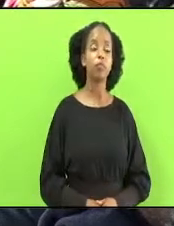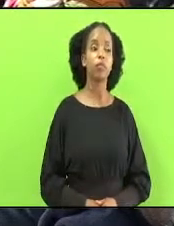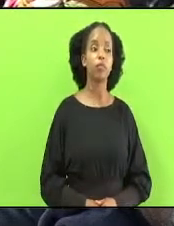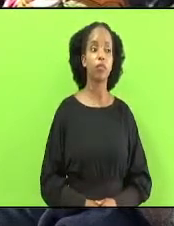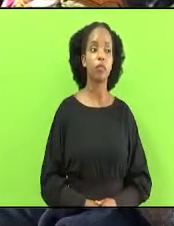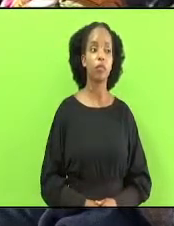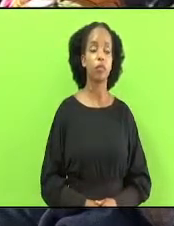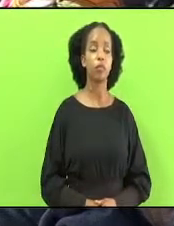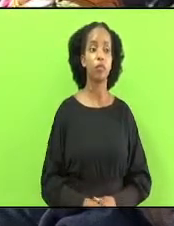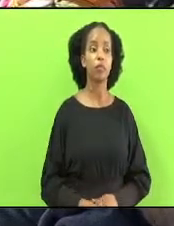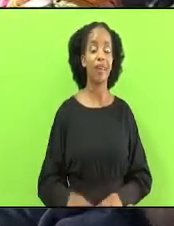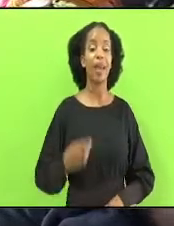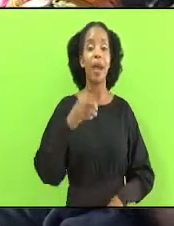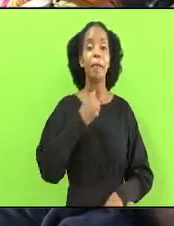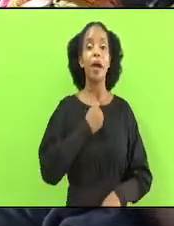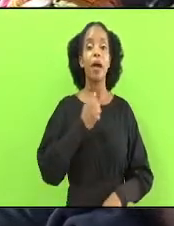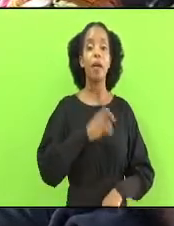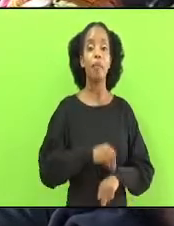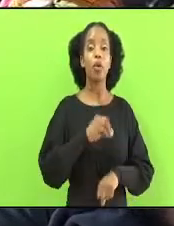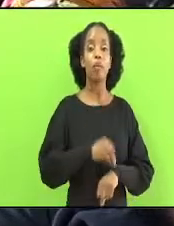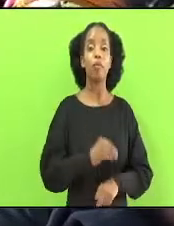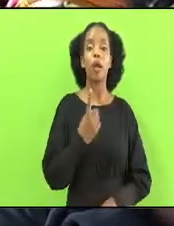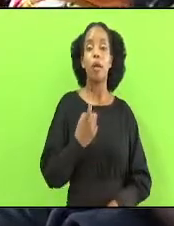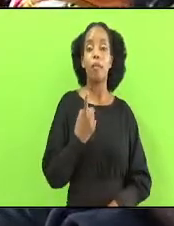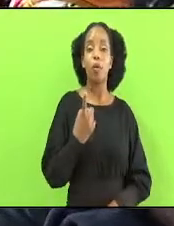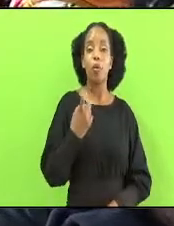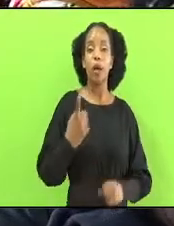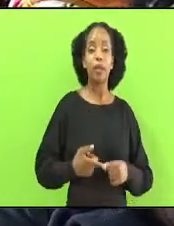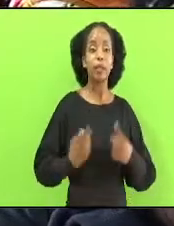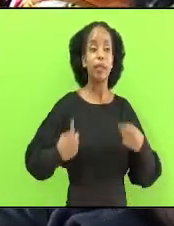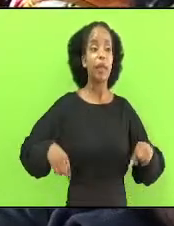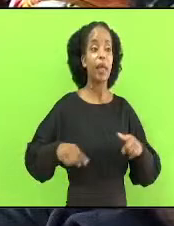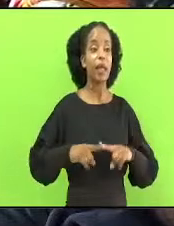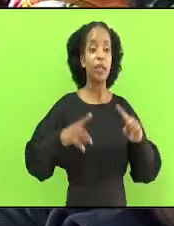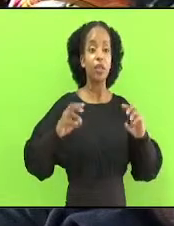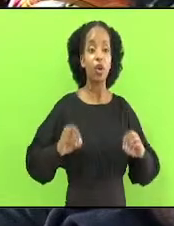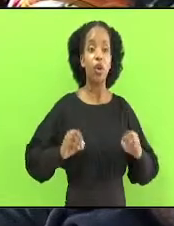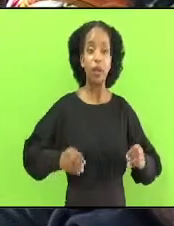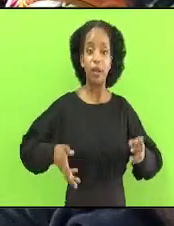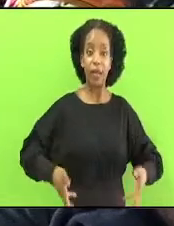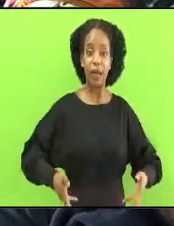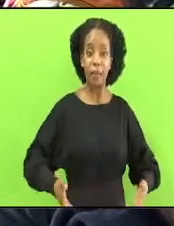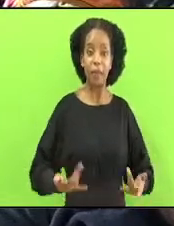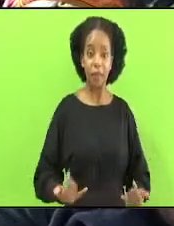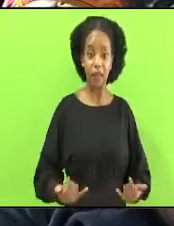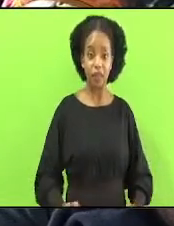the problem ya me e one. We are sitting here today.